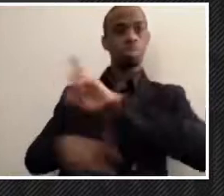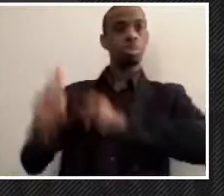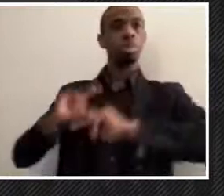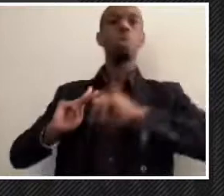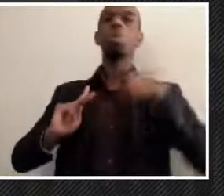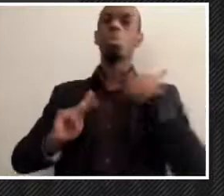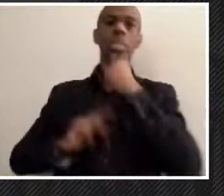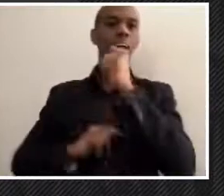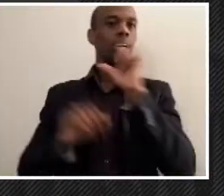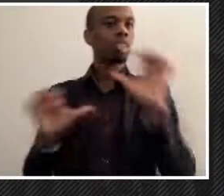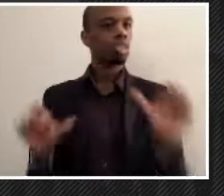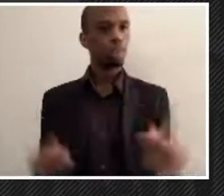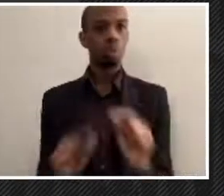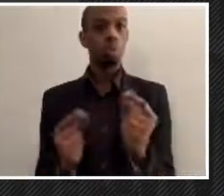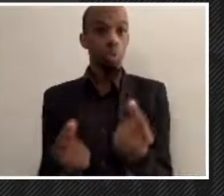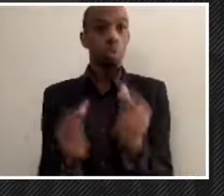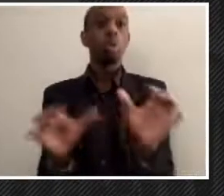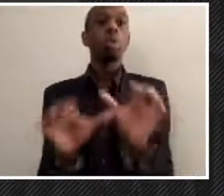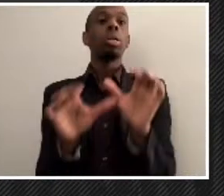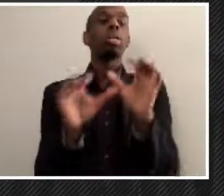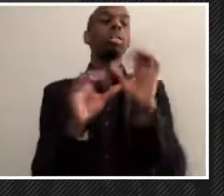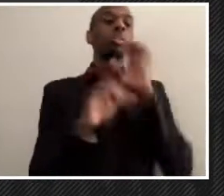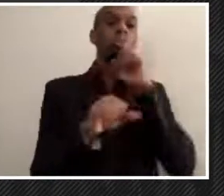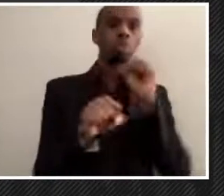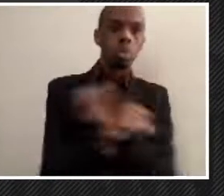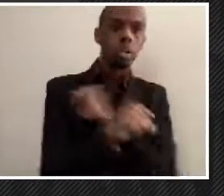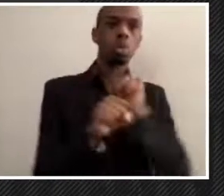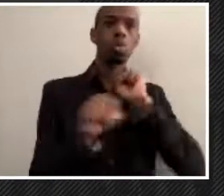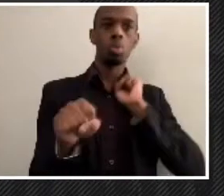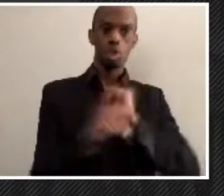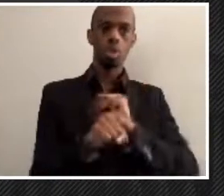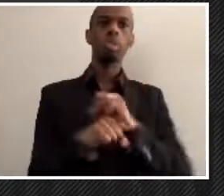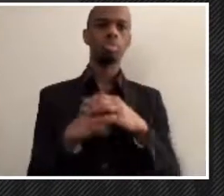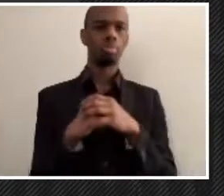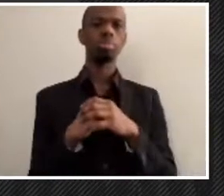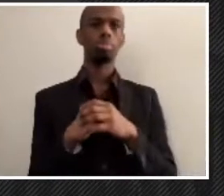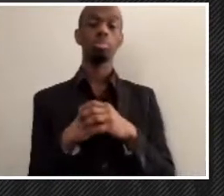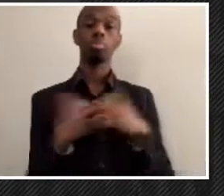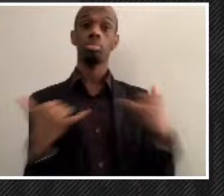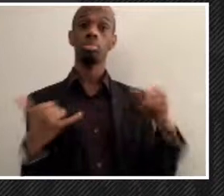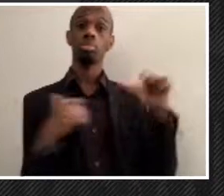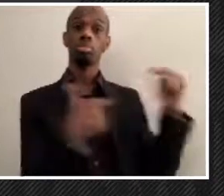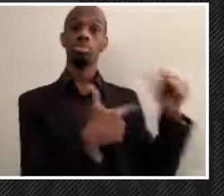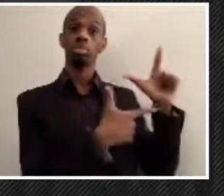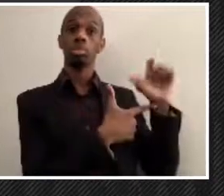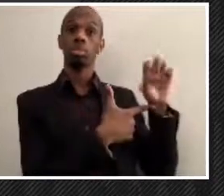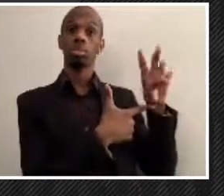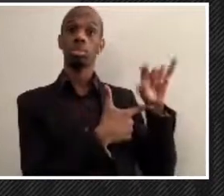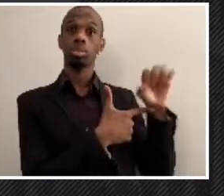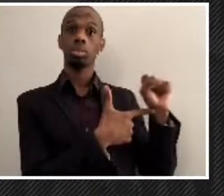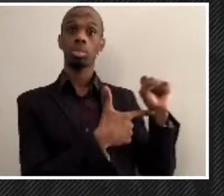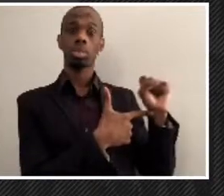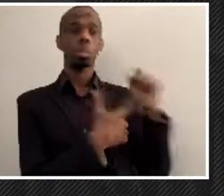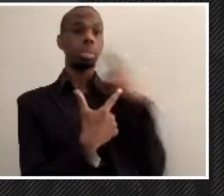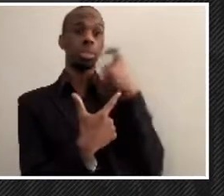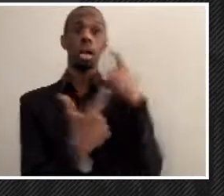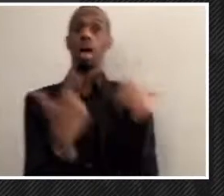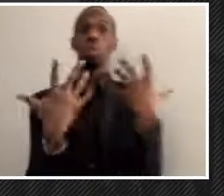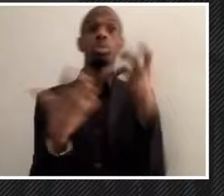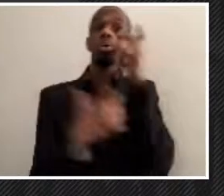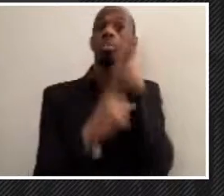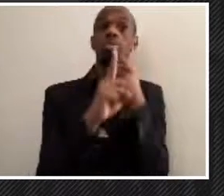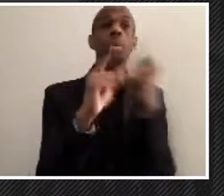The real work is what we're talking about. Lewis, you gonna jump in? I want to hear from all you brothers.